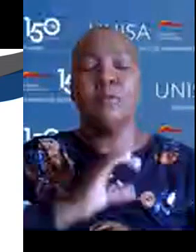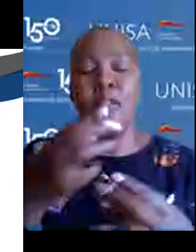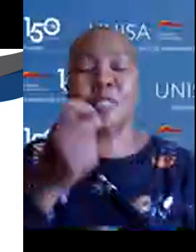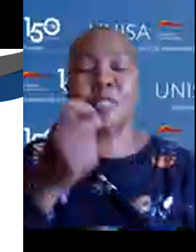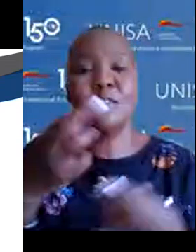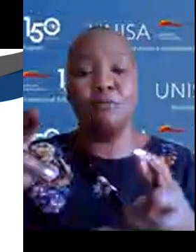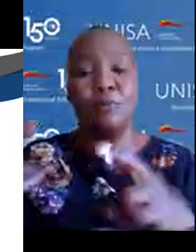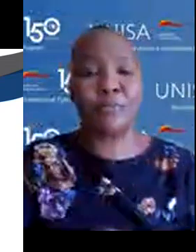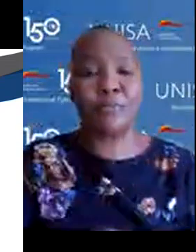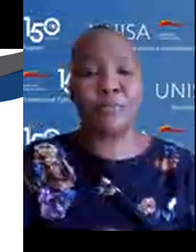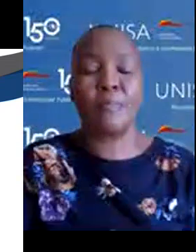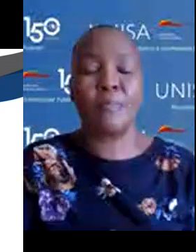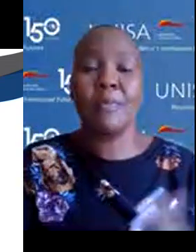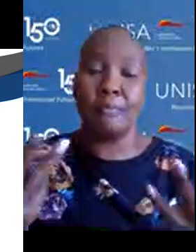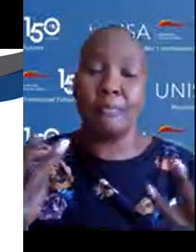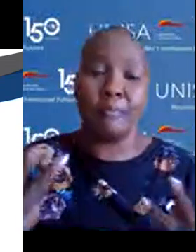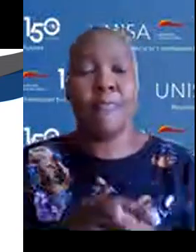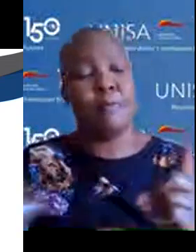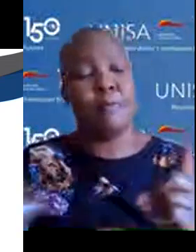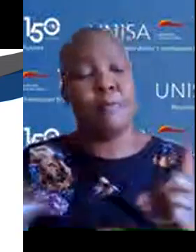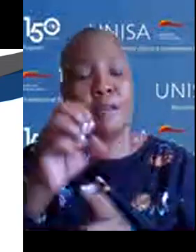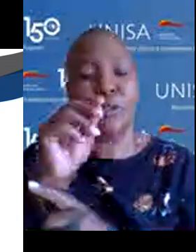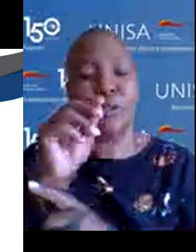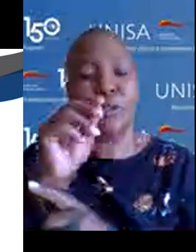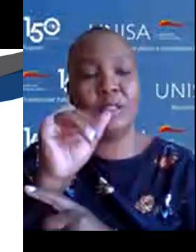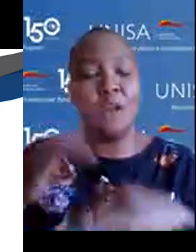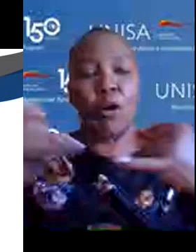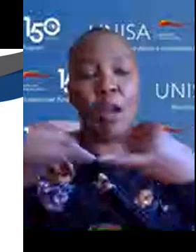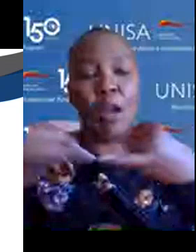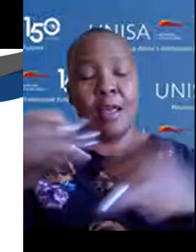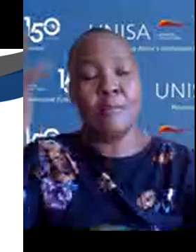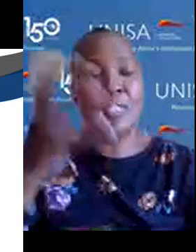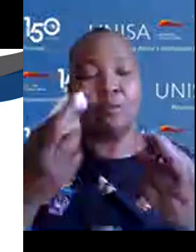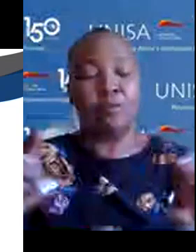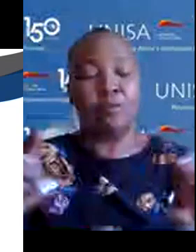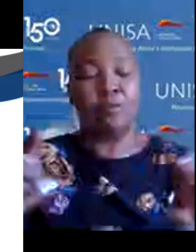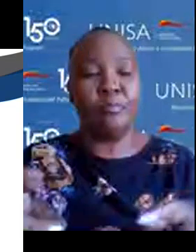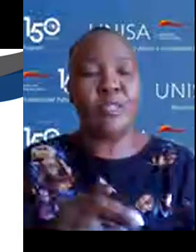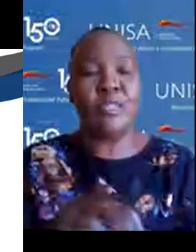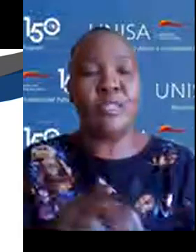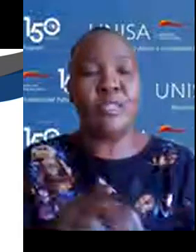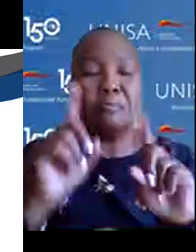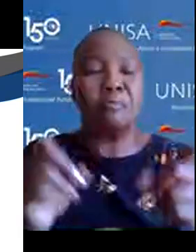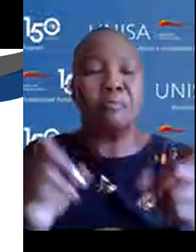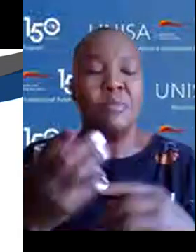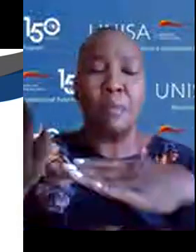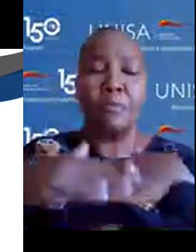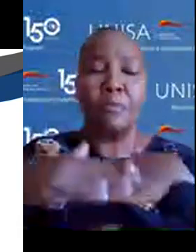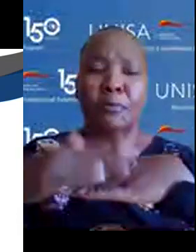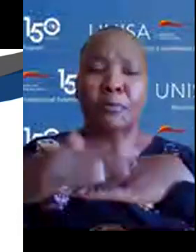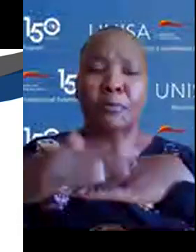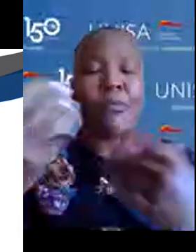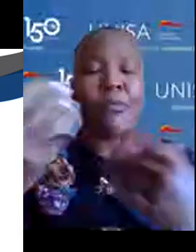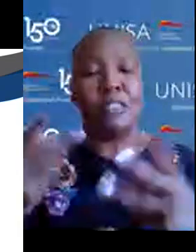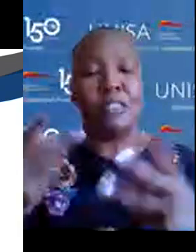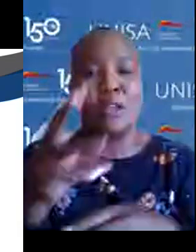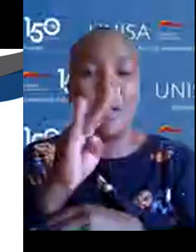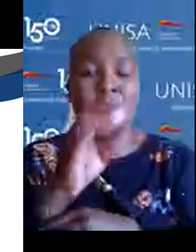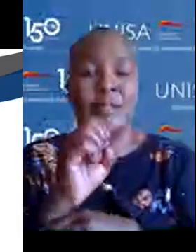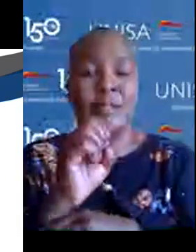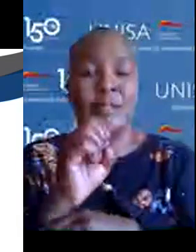have a look at Sway. It's almost like an online presentation tool, but it's a lot more. It's almost like a website builder, you can